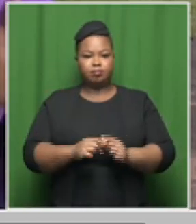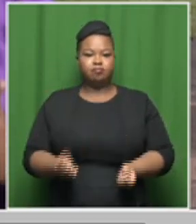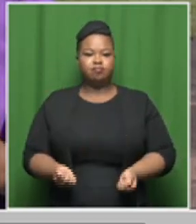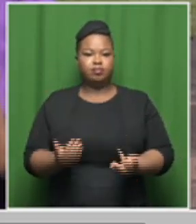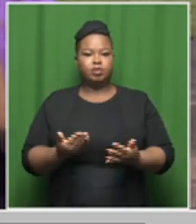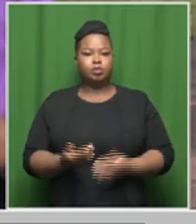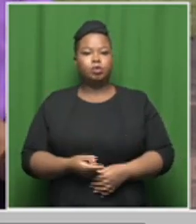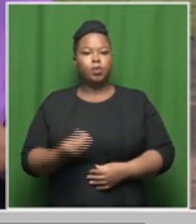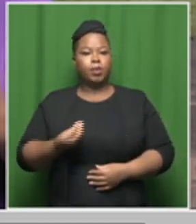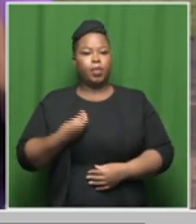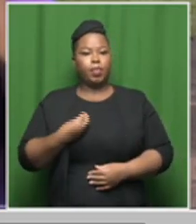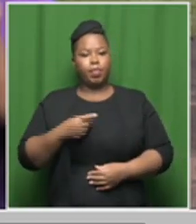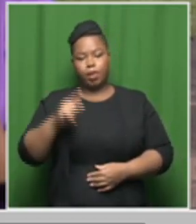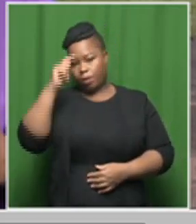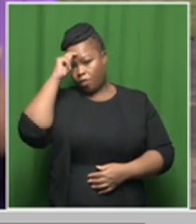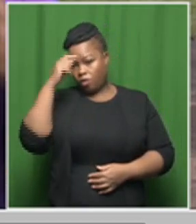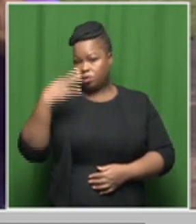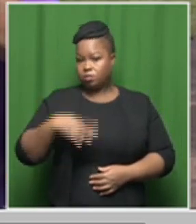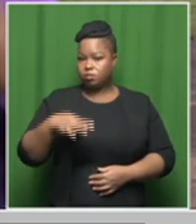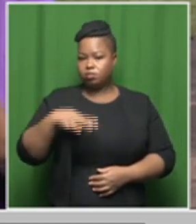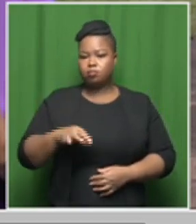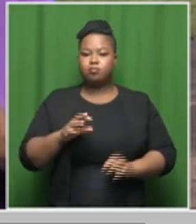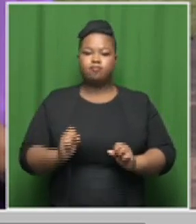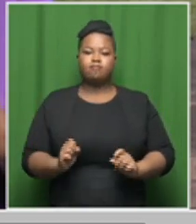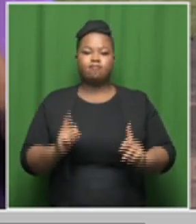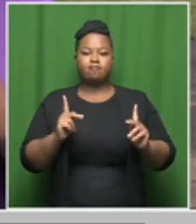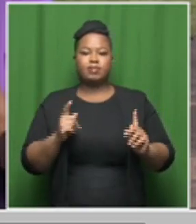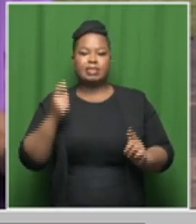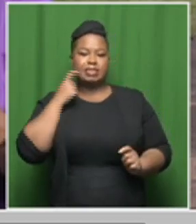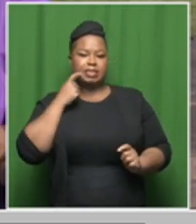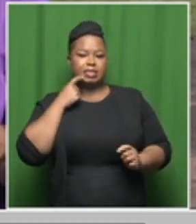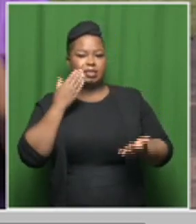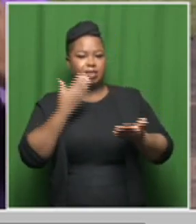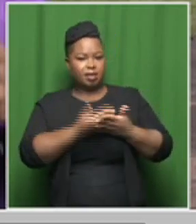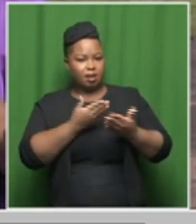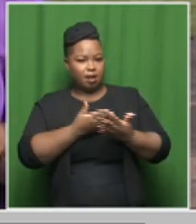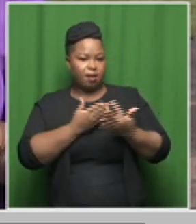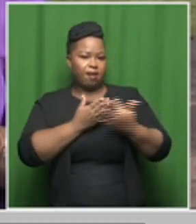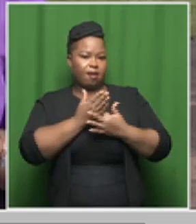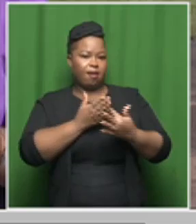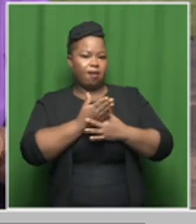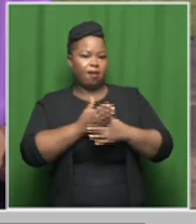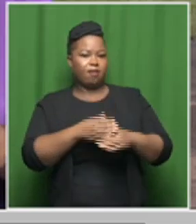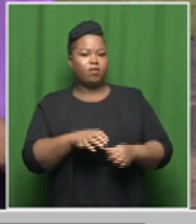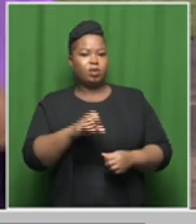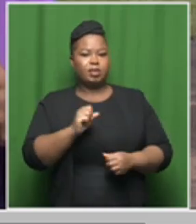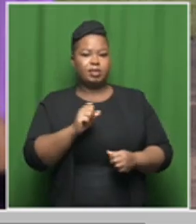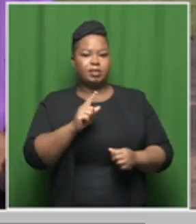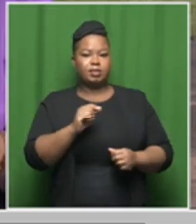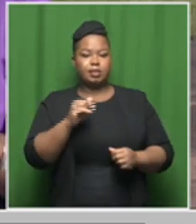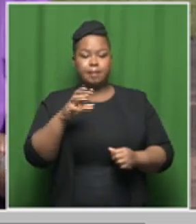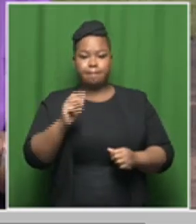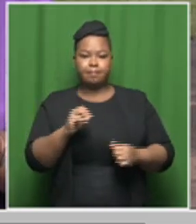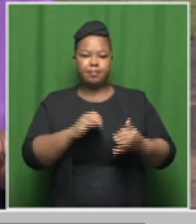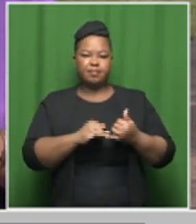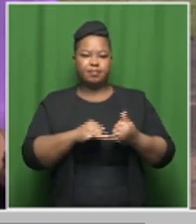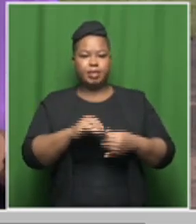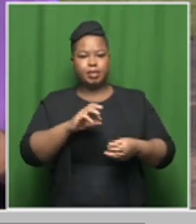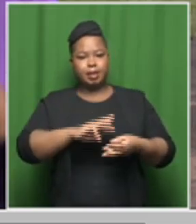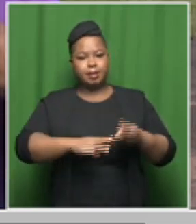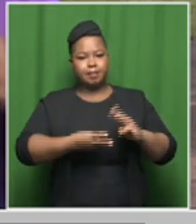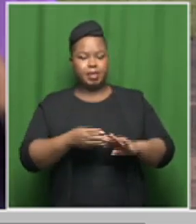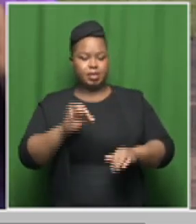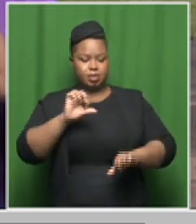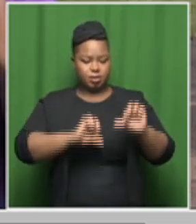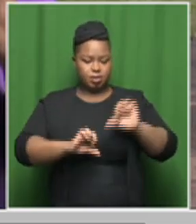we're giving our young boys and girls a chance and access to these things with their STEM subjects as well, that being math, science and